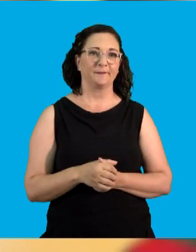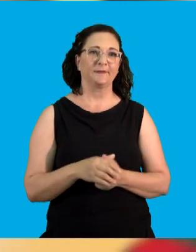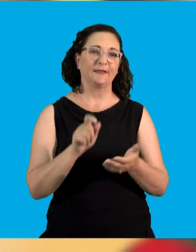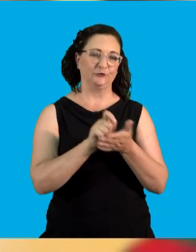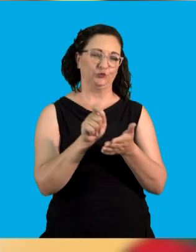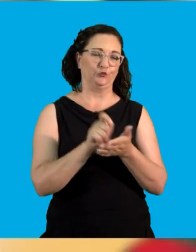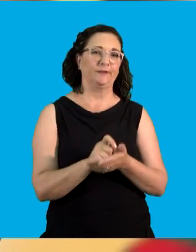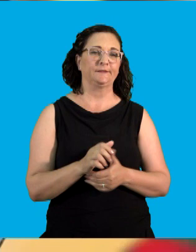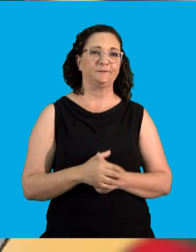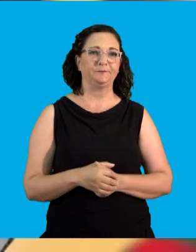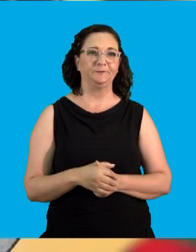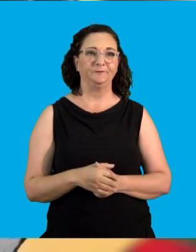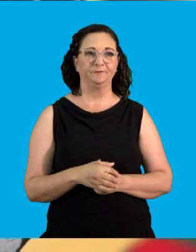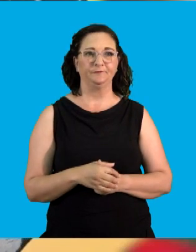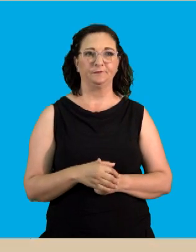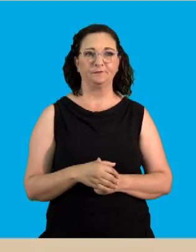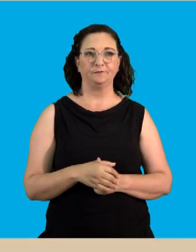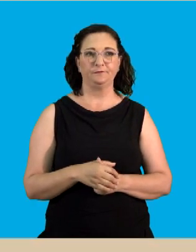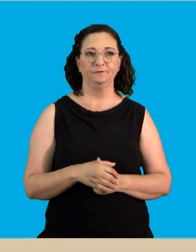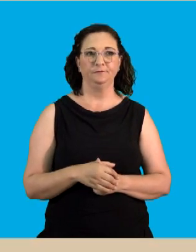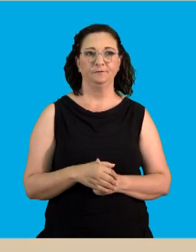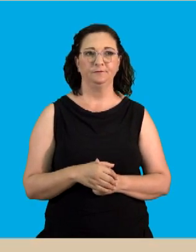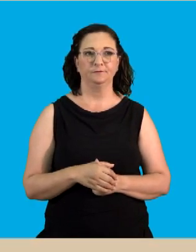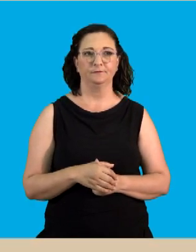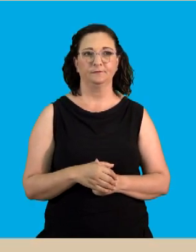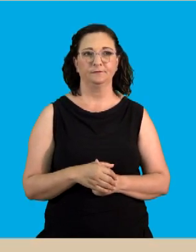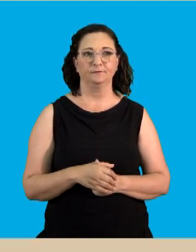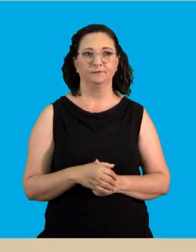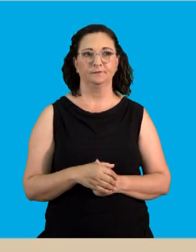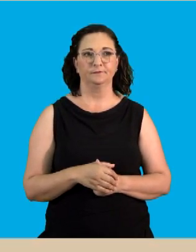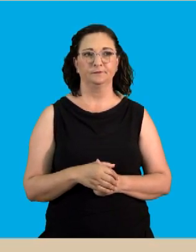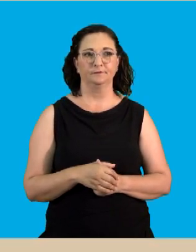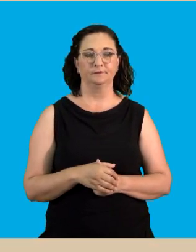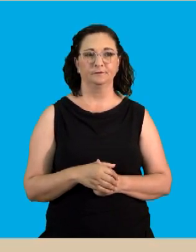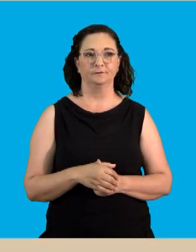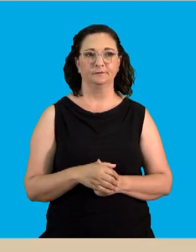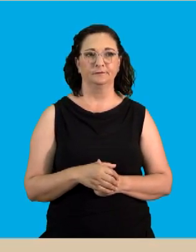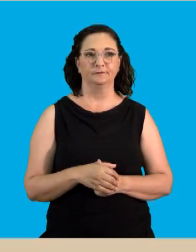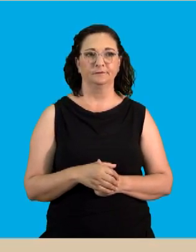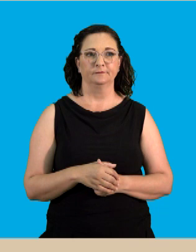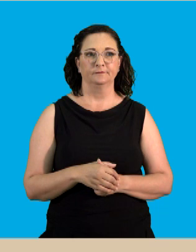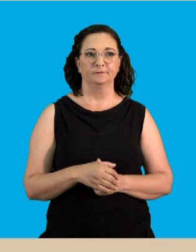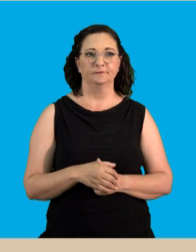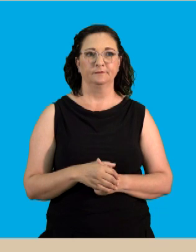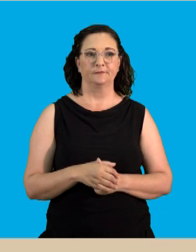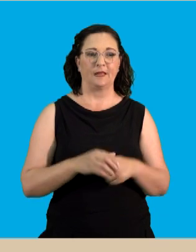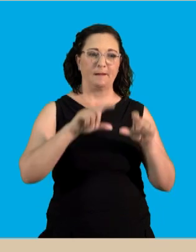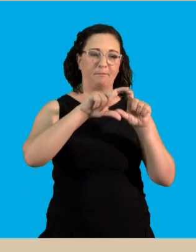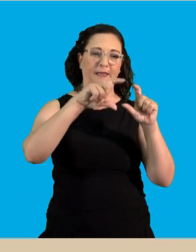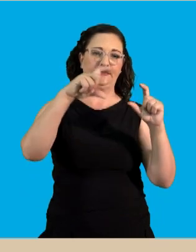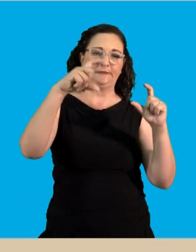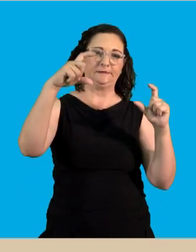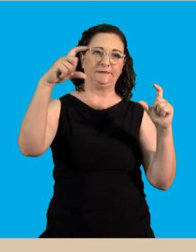now let us write that down. We say that the pale band of light,